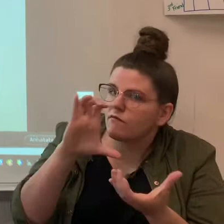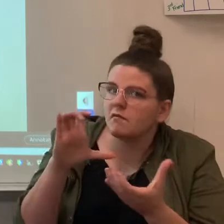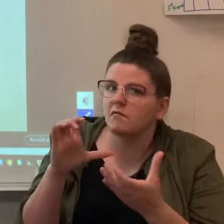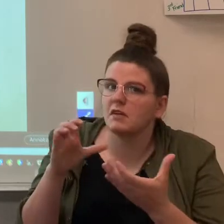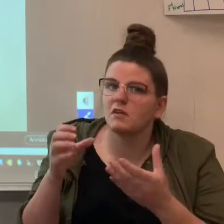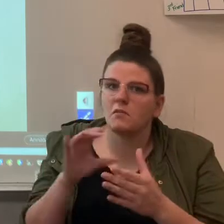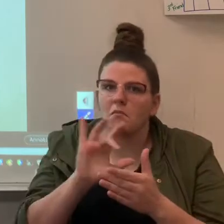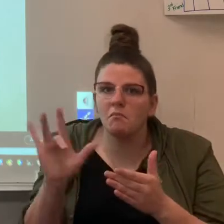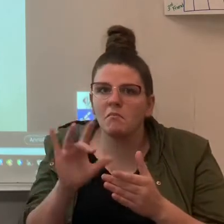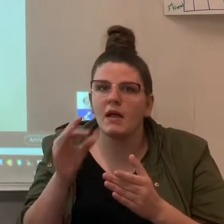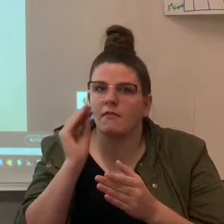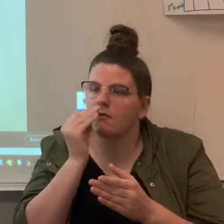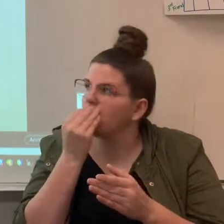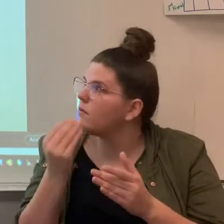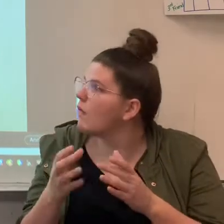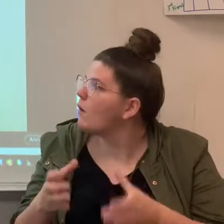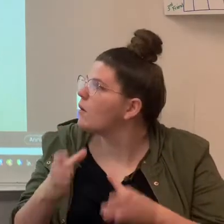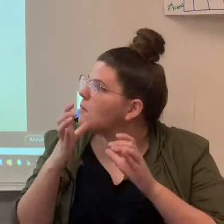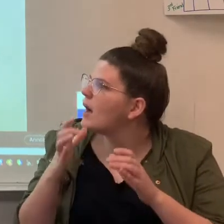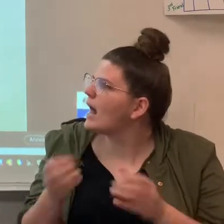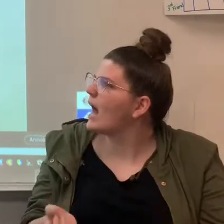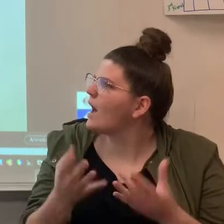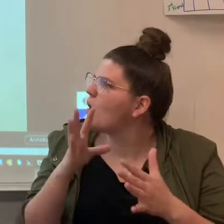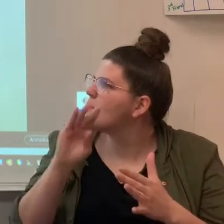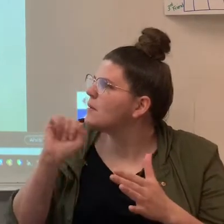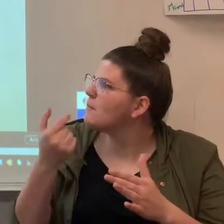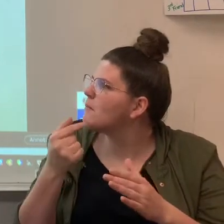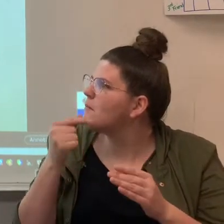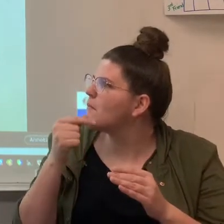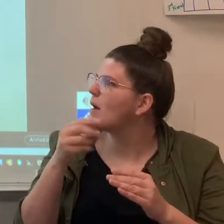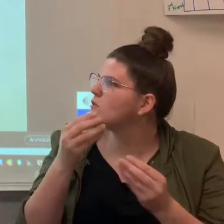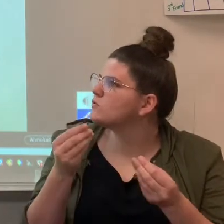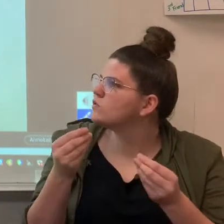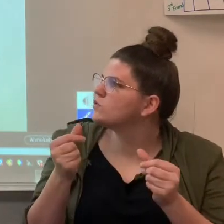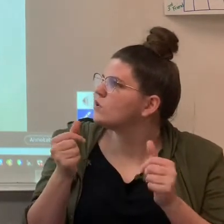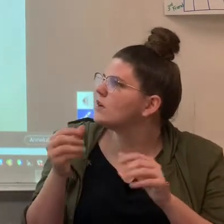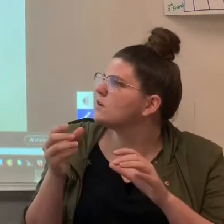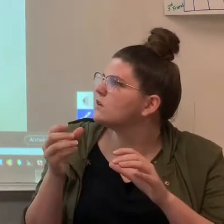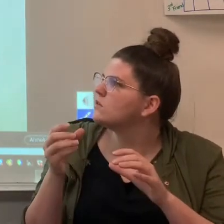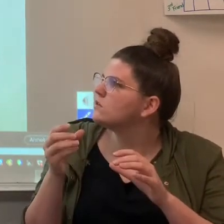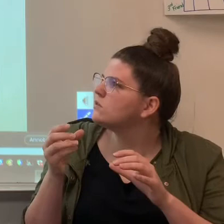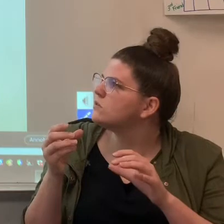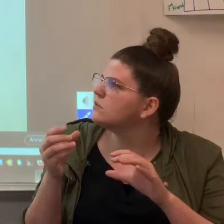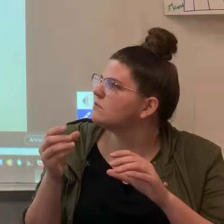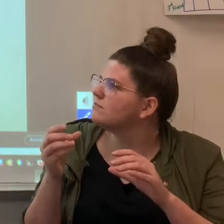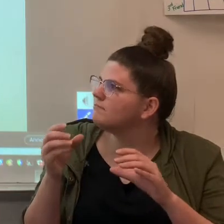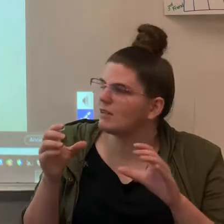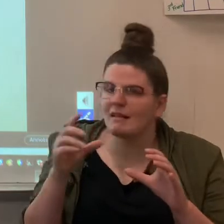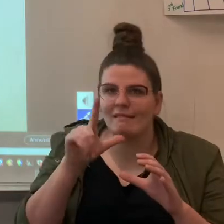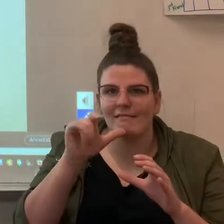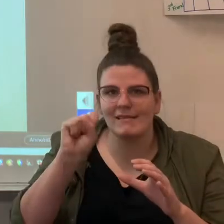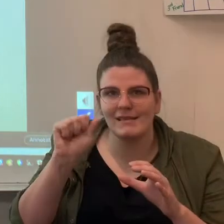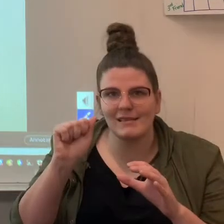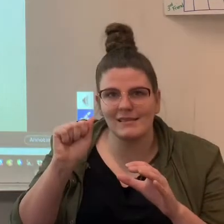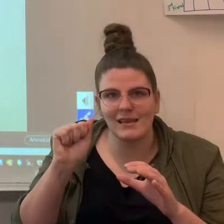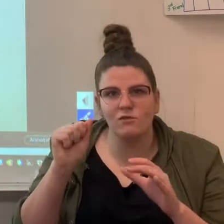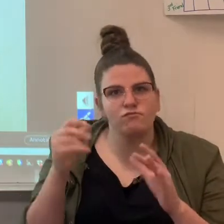tells me that my in all is my answer, so I can throw that in there, 3 1/2. Okay, that one's going to go